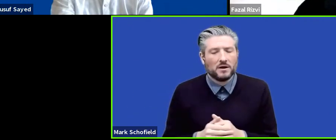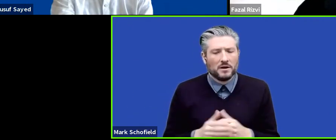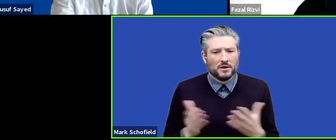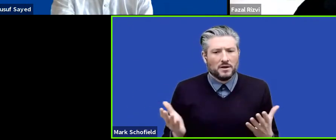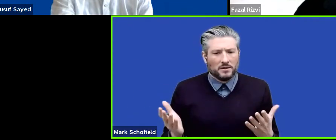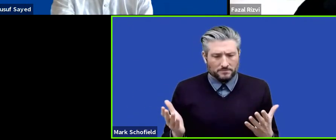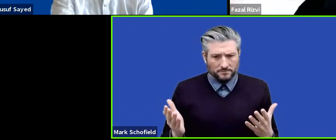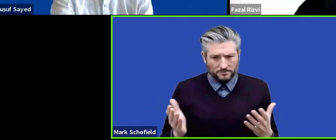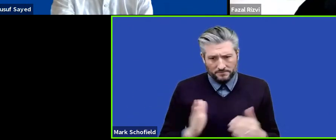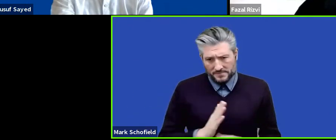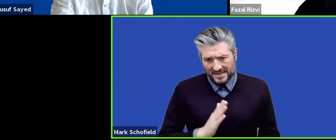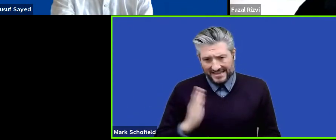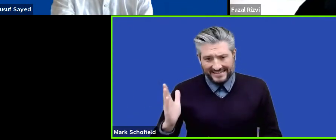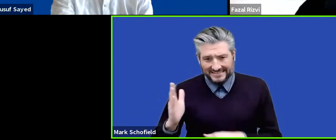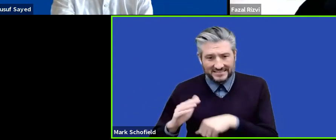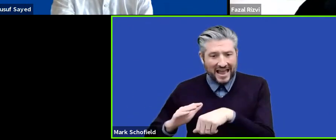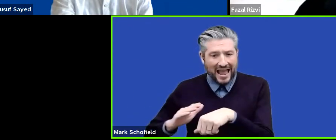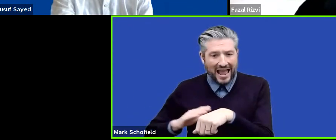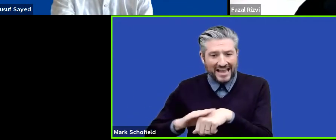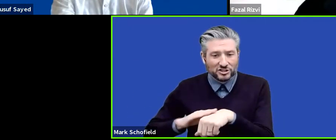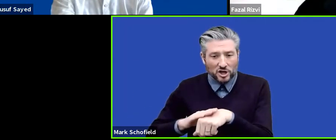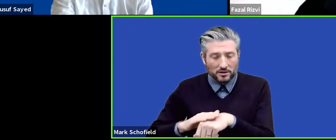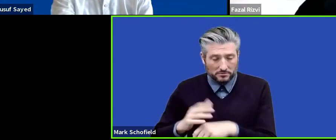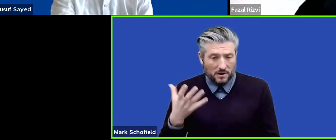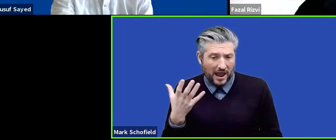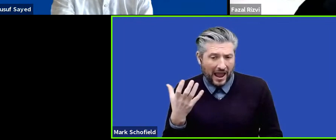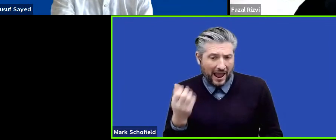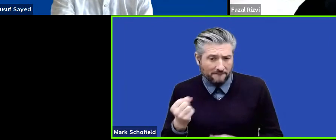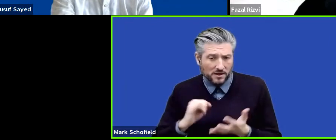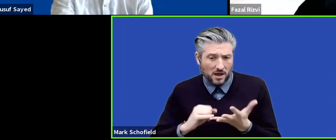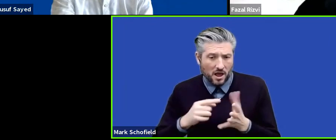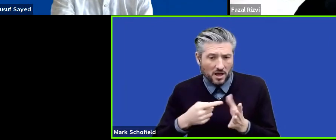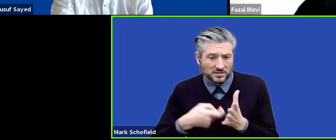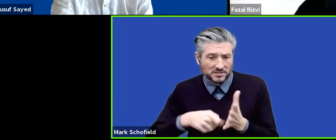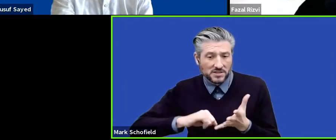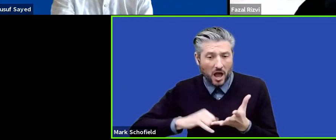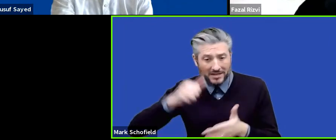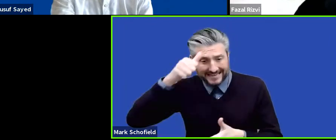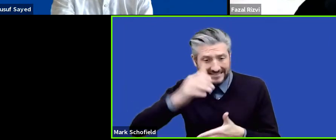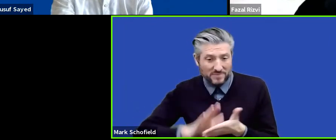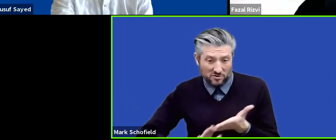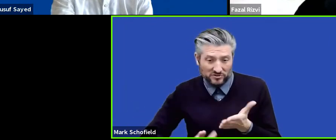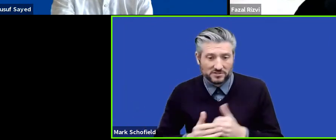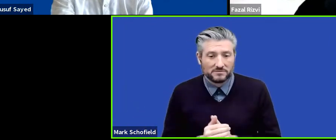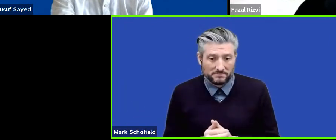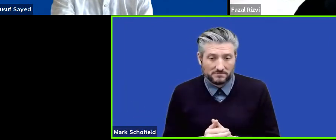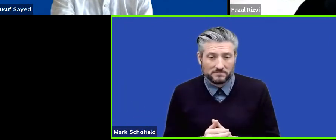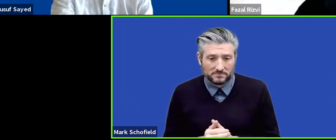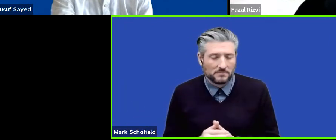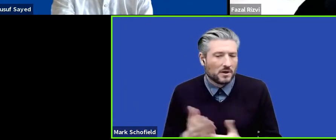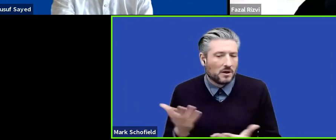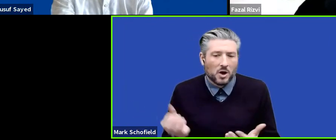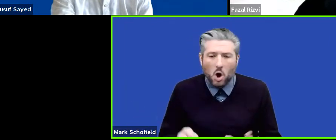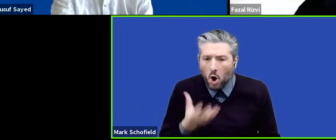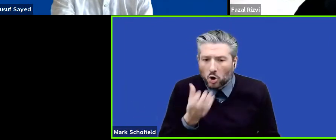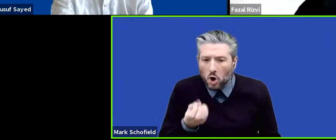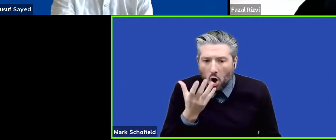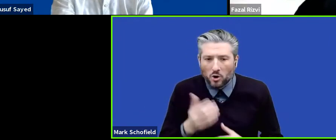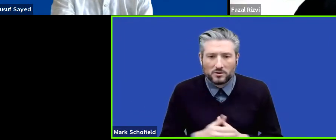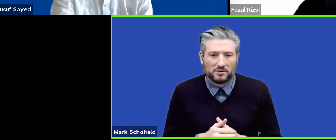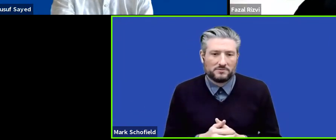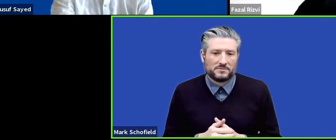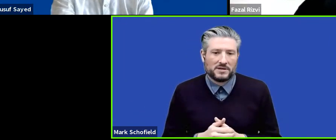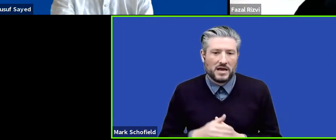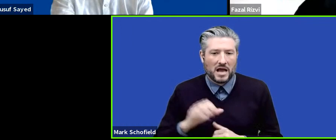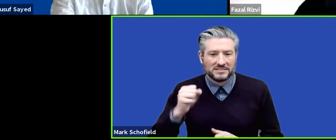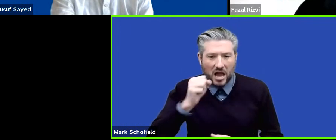of SARS was very readily used. So for example, in Hong Kong, in Taiwan, in places like